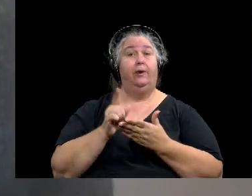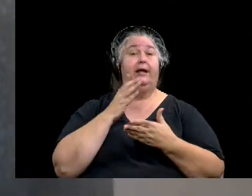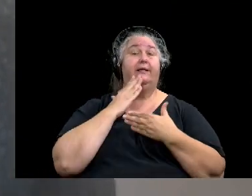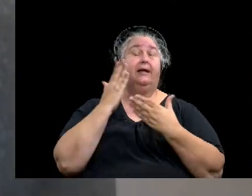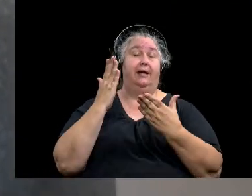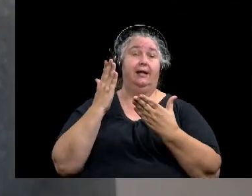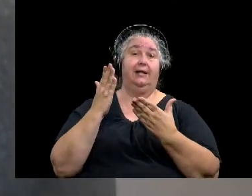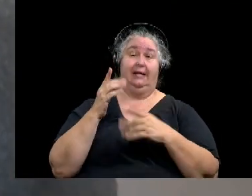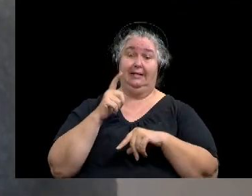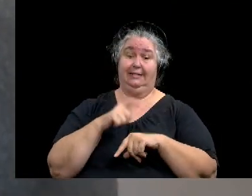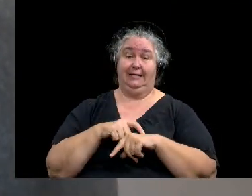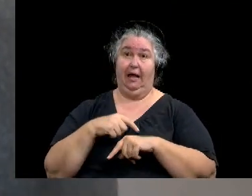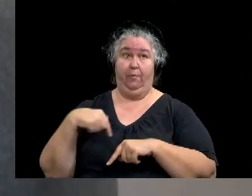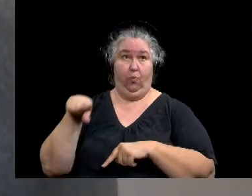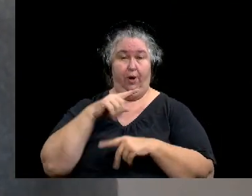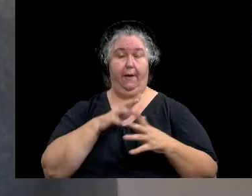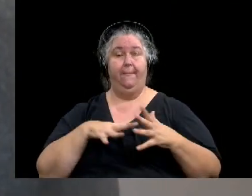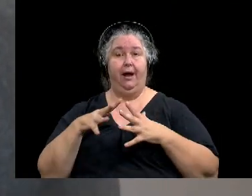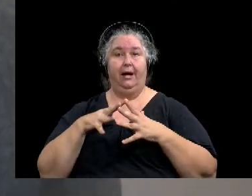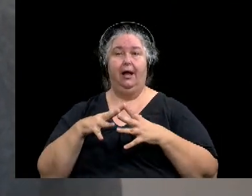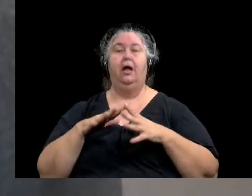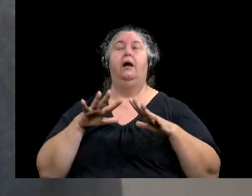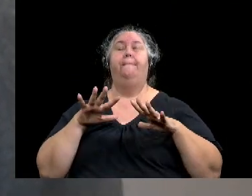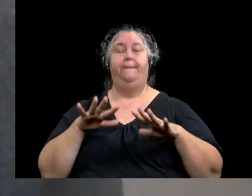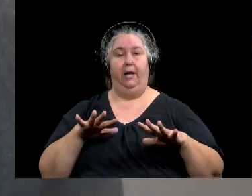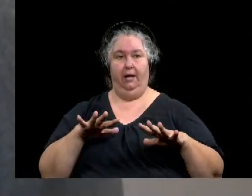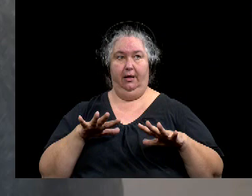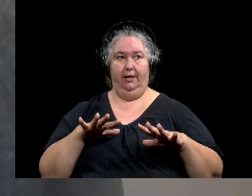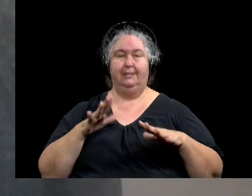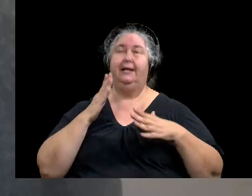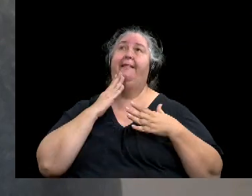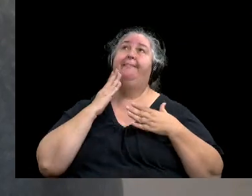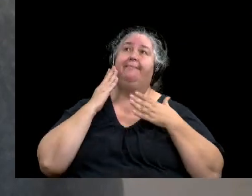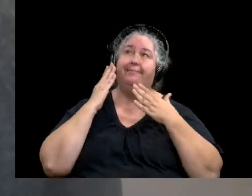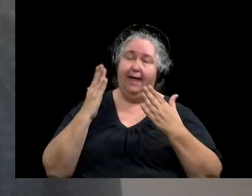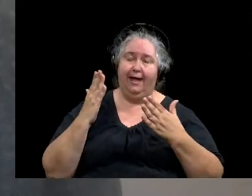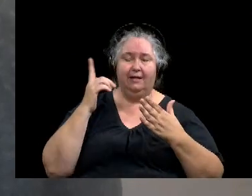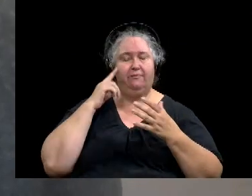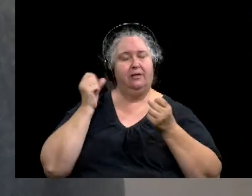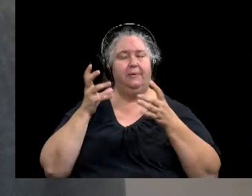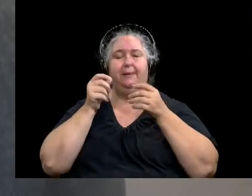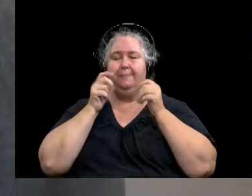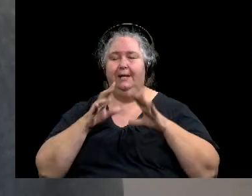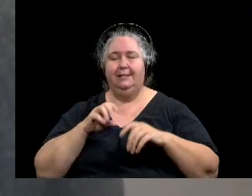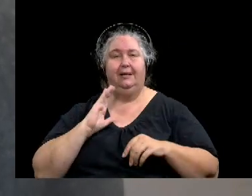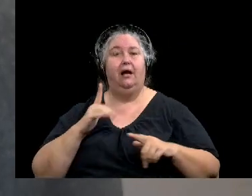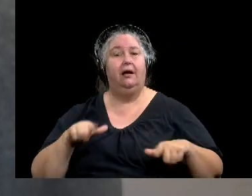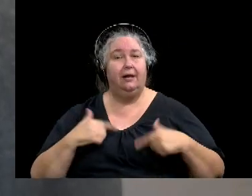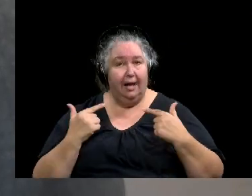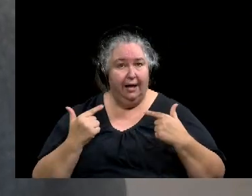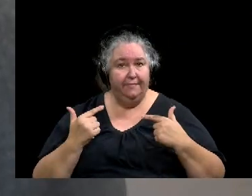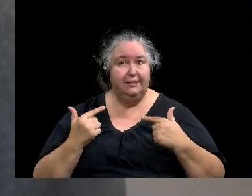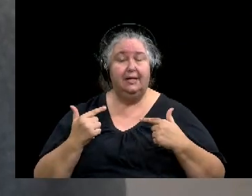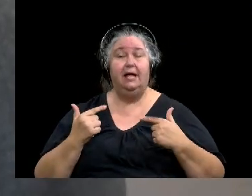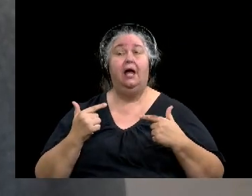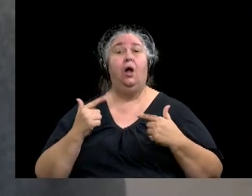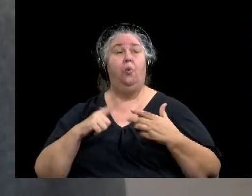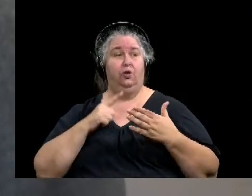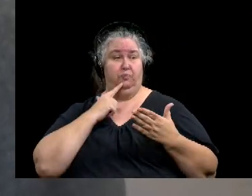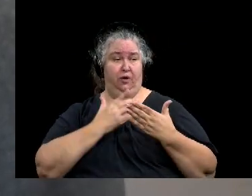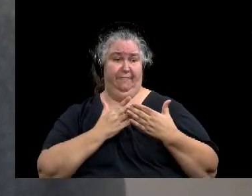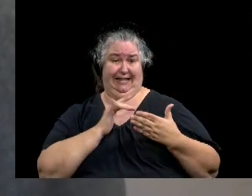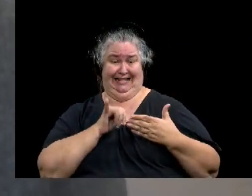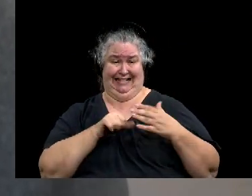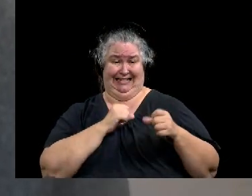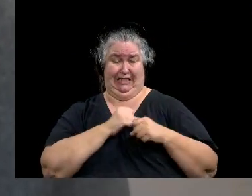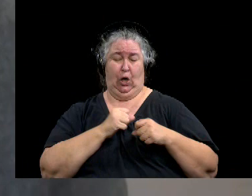we as Americans traditionally give pause to give thanks for the blessings in our lives. And in what has proven to be a difficult year,